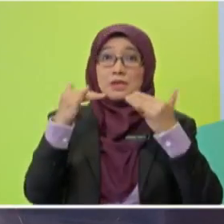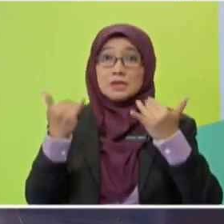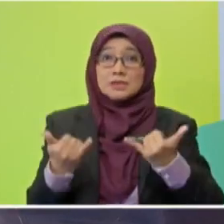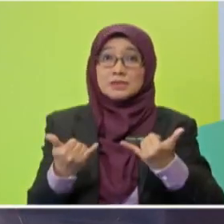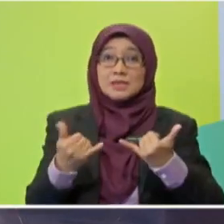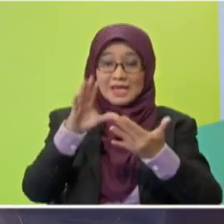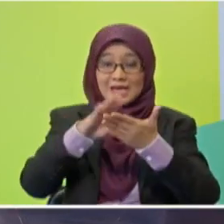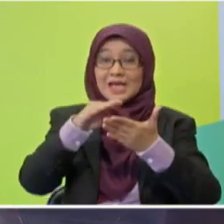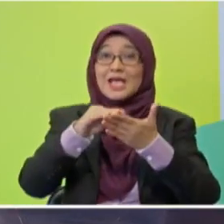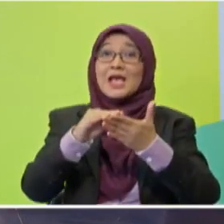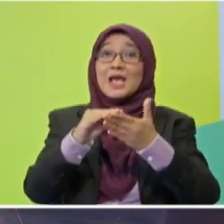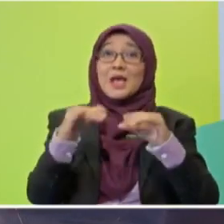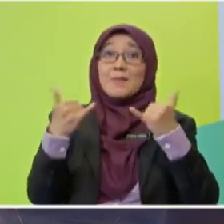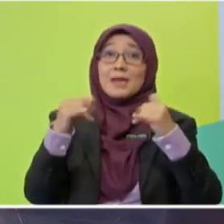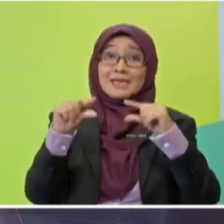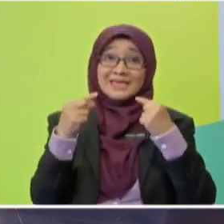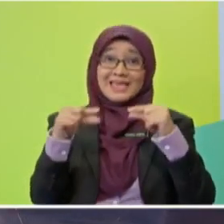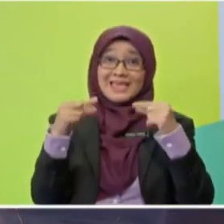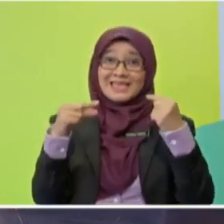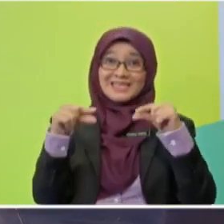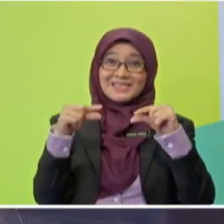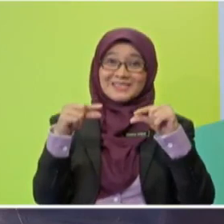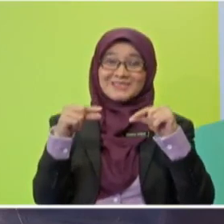so much, everyone. Woo!